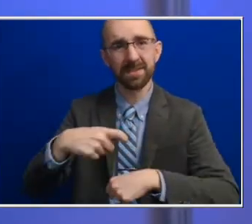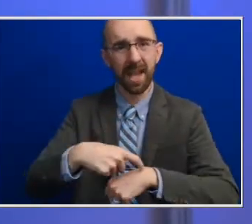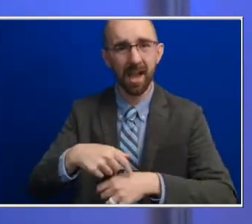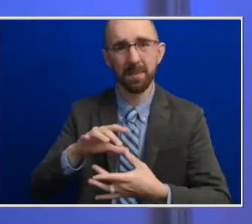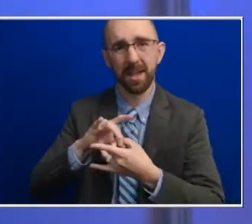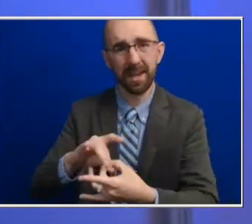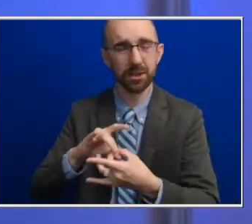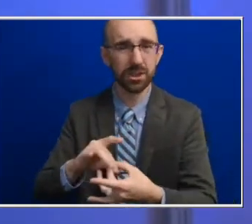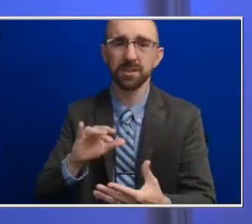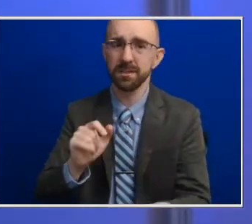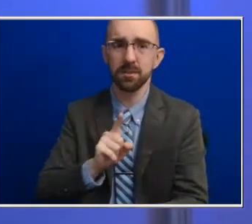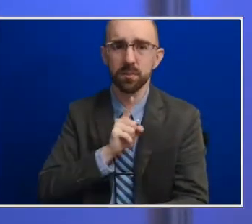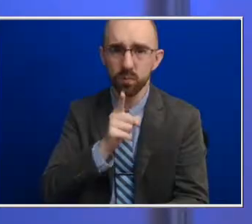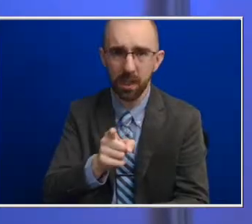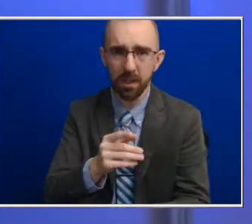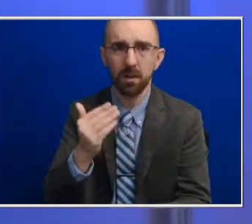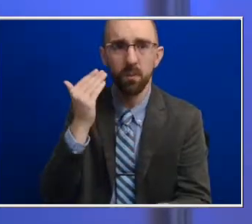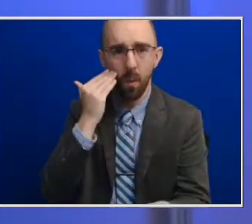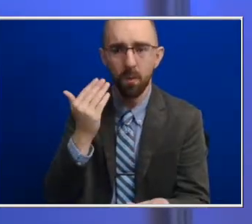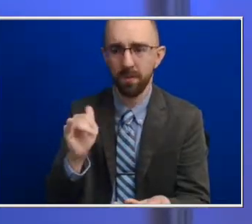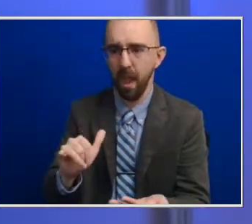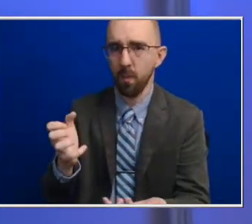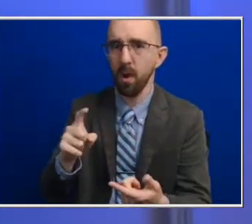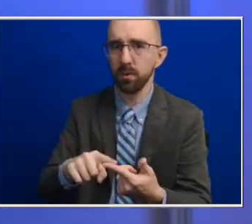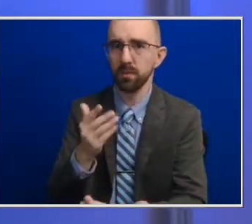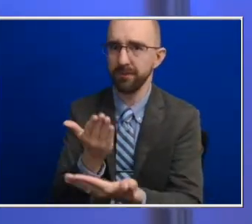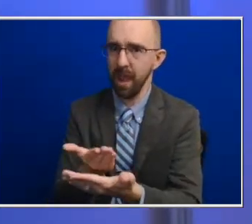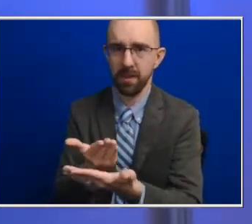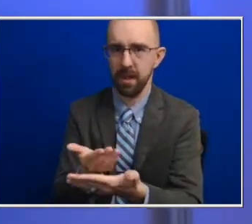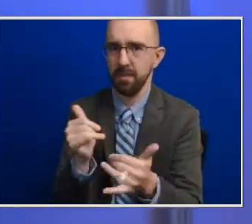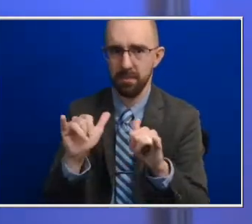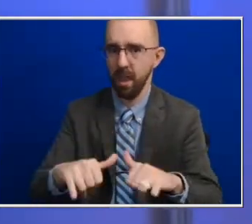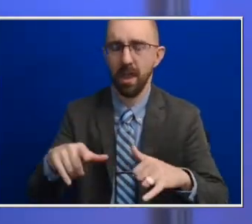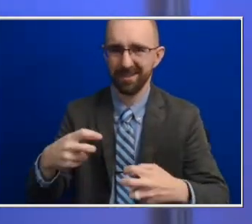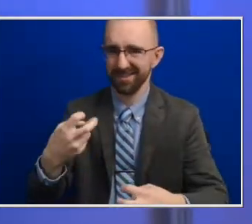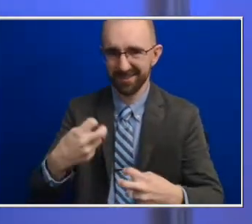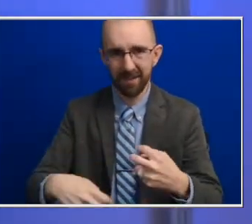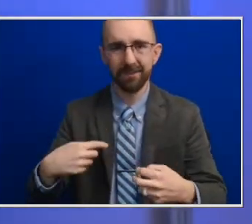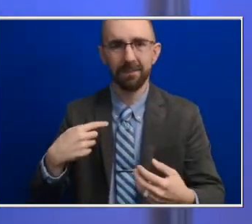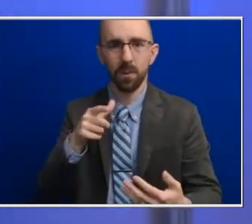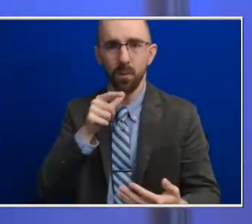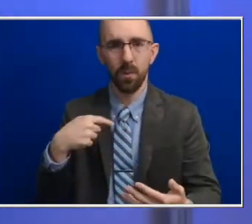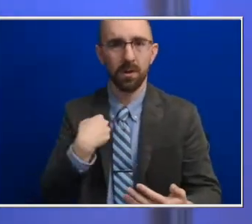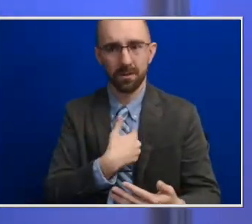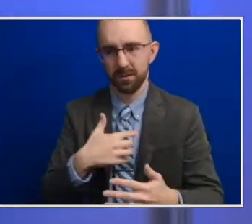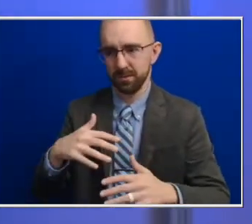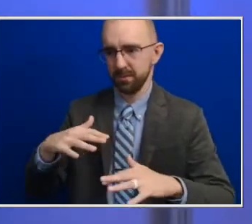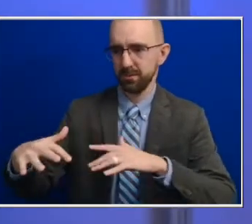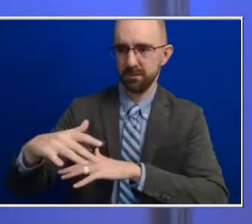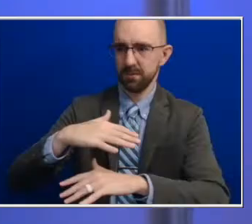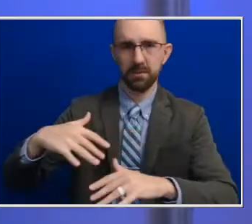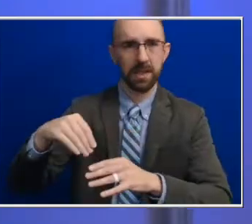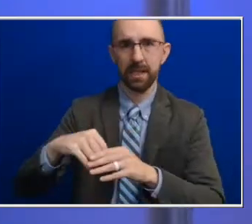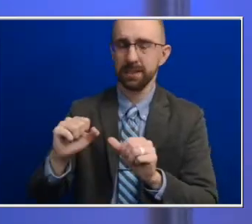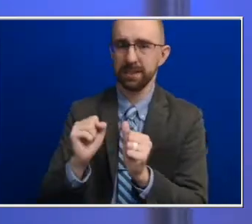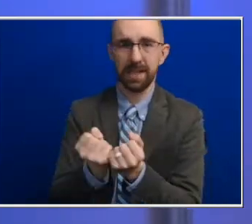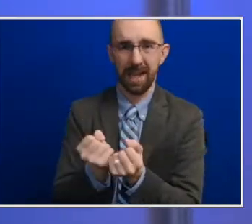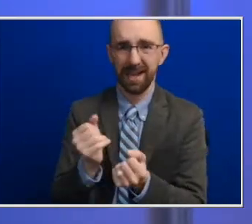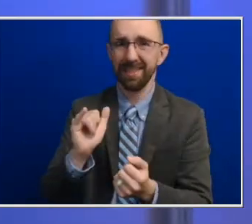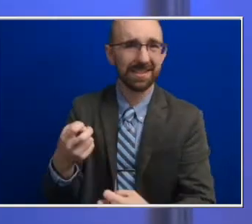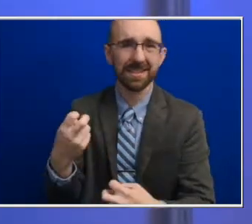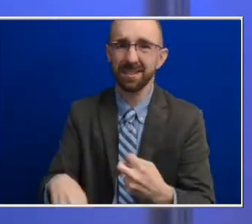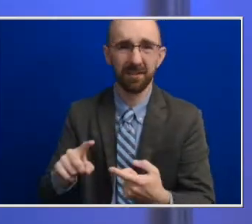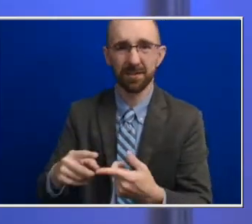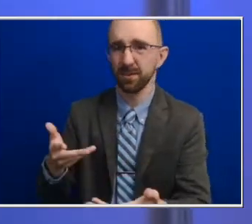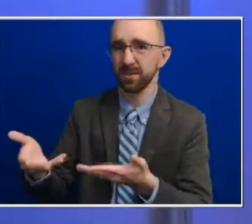real. And I want to validate that that is a hard thing for many of us that walks amongst the streets, that is a real hard thing. And I think I frame